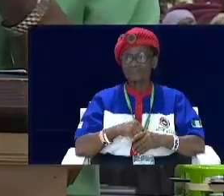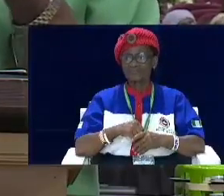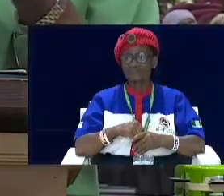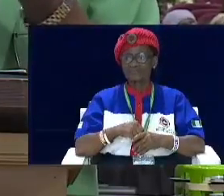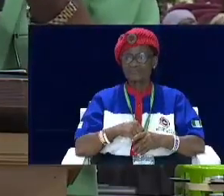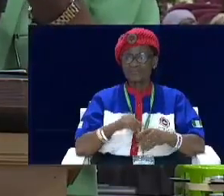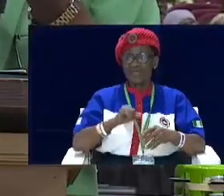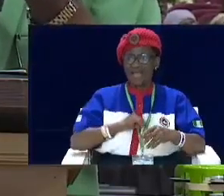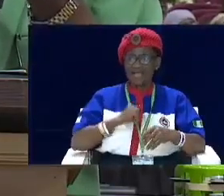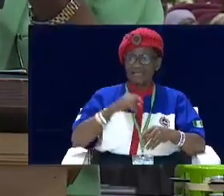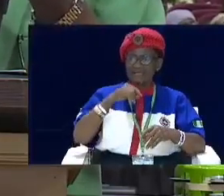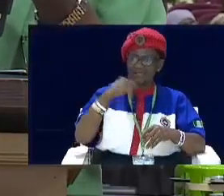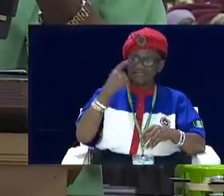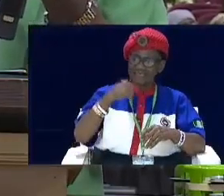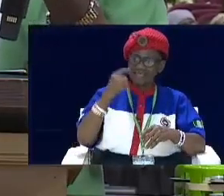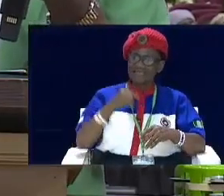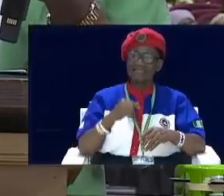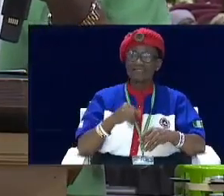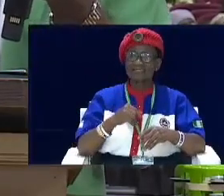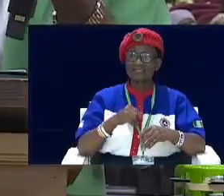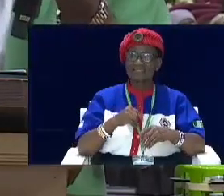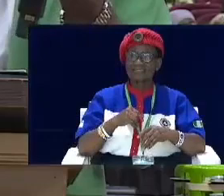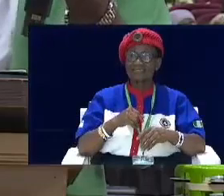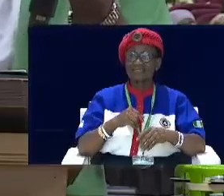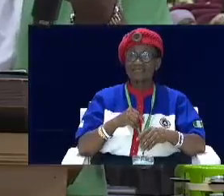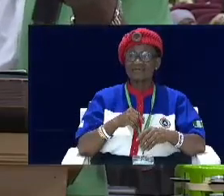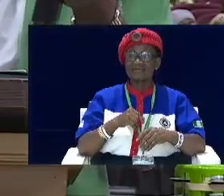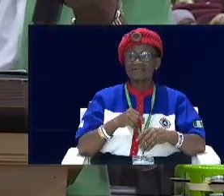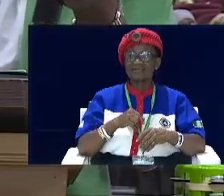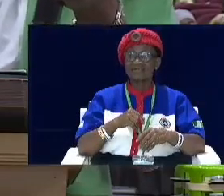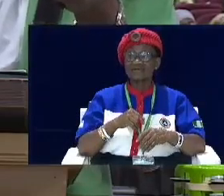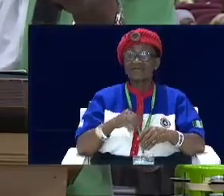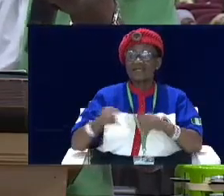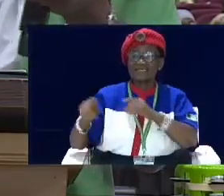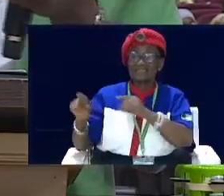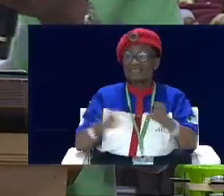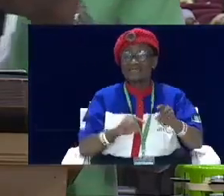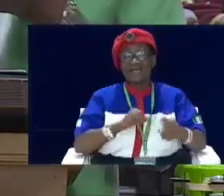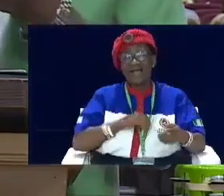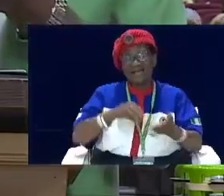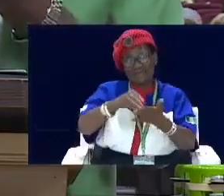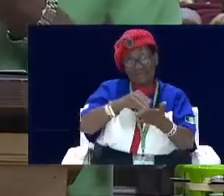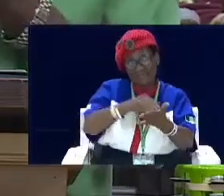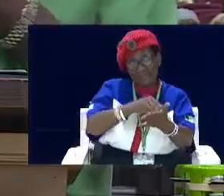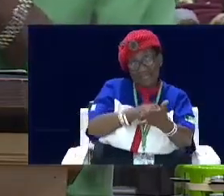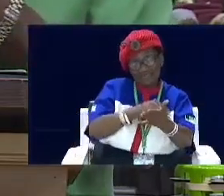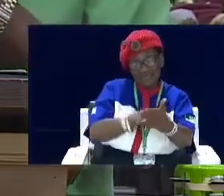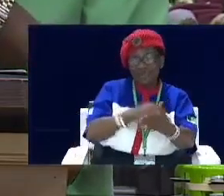I said, bro, did I mention anybody's name?